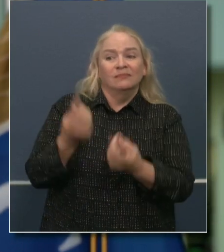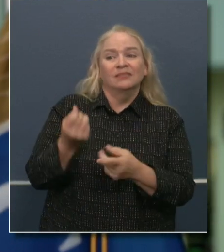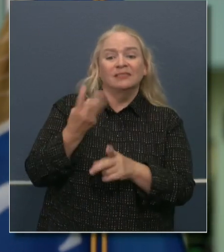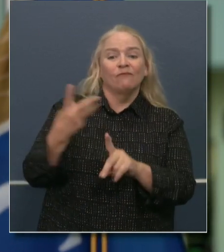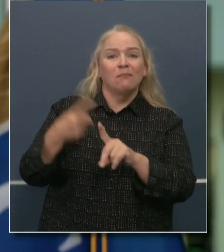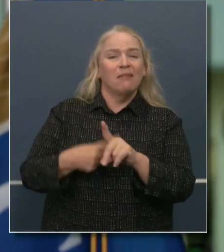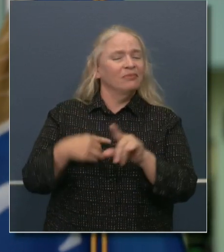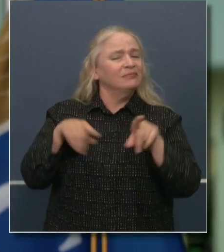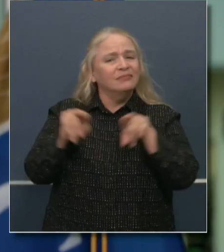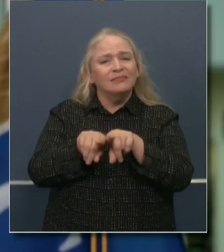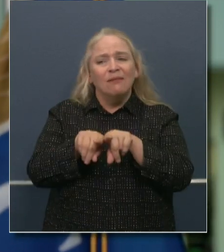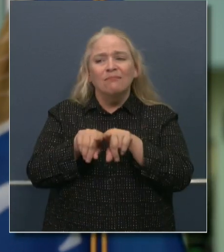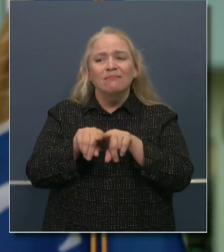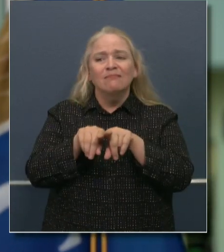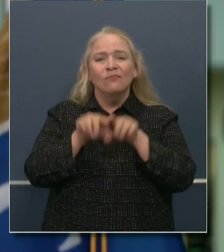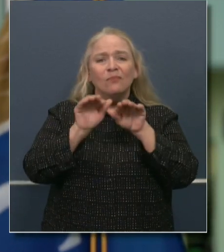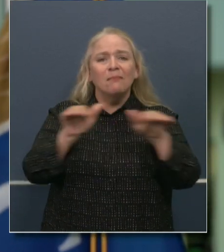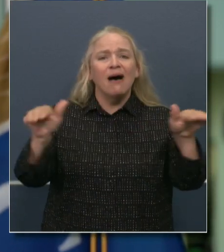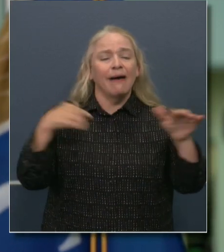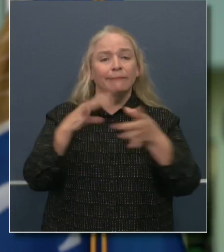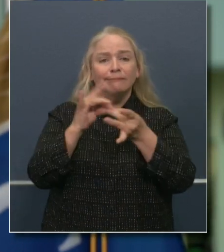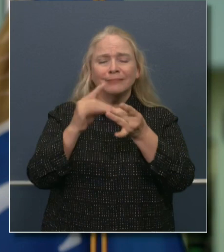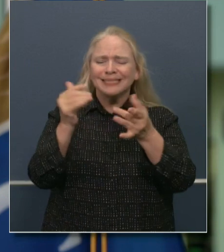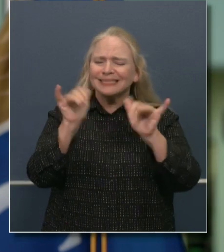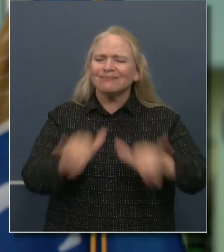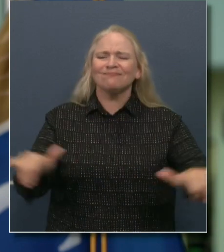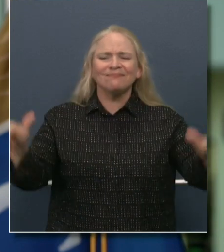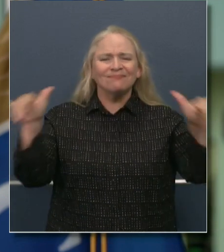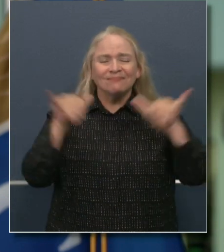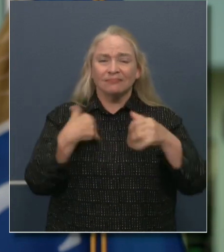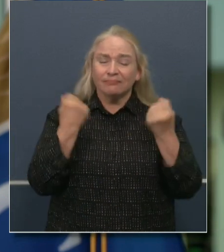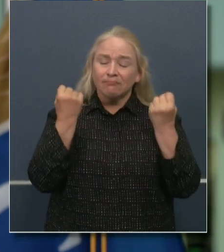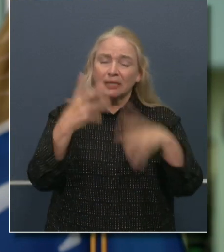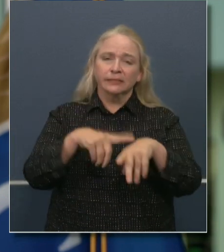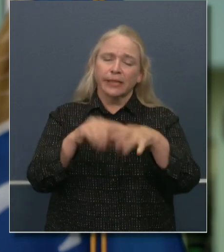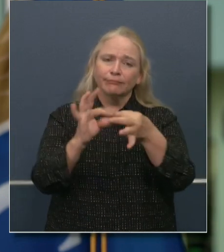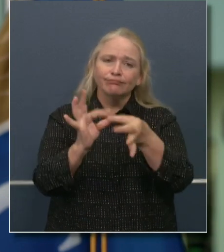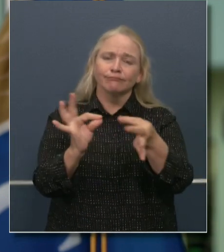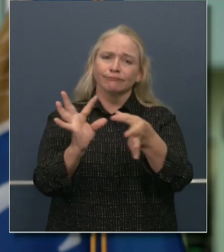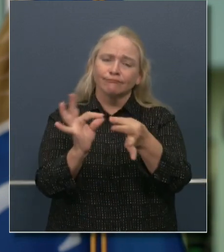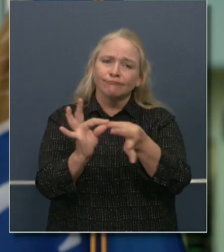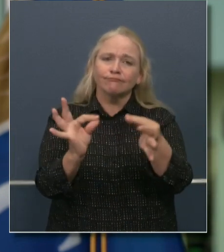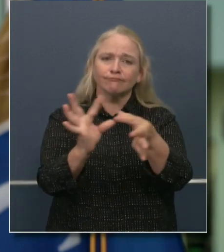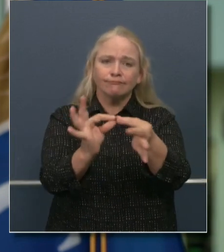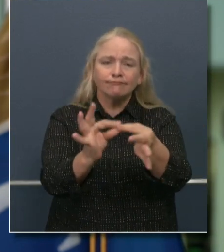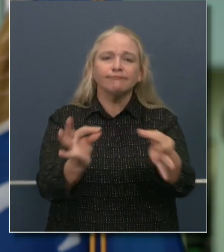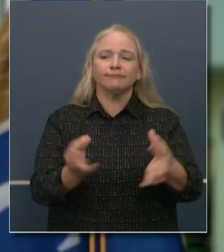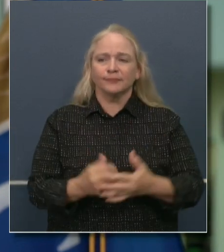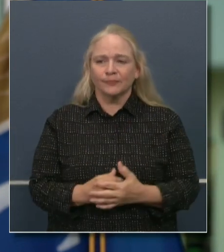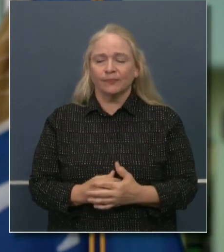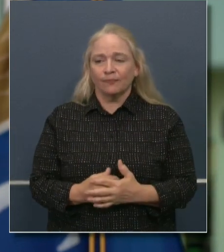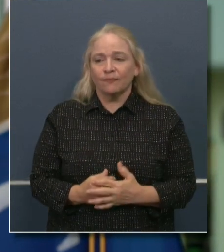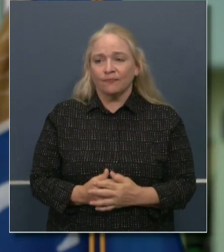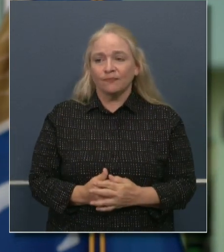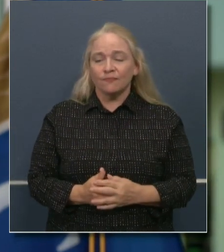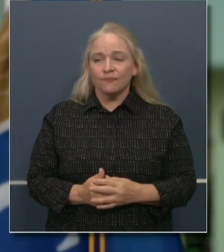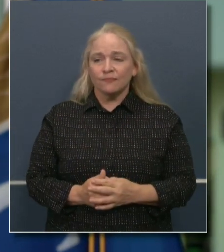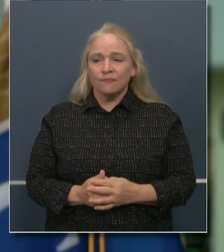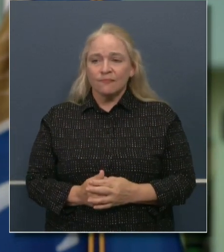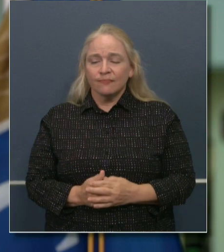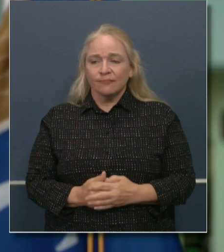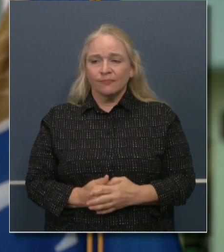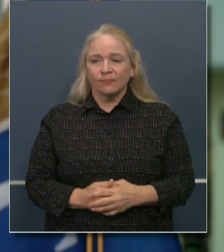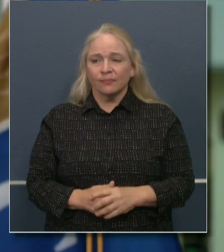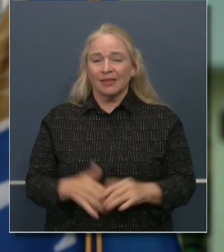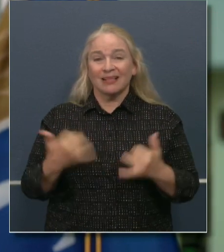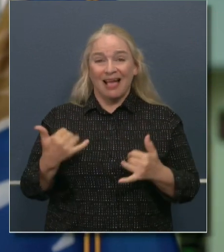on multiple occasions, and that is we're moving back into a modification mode